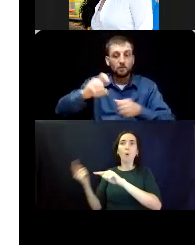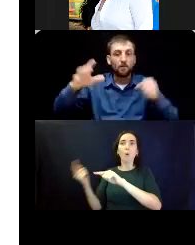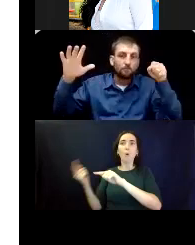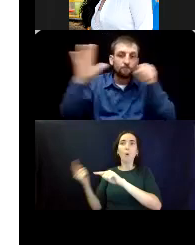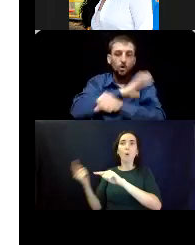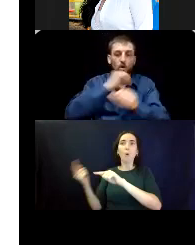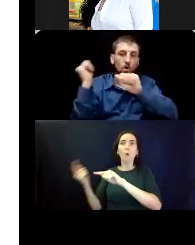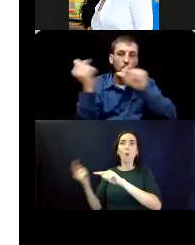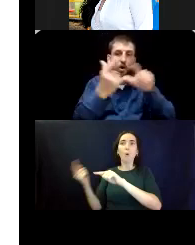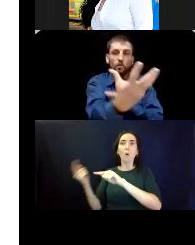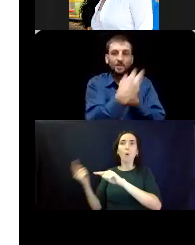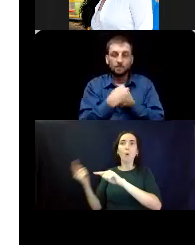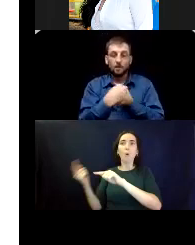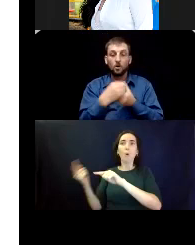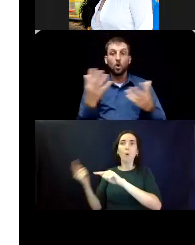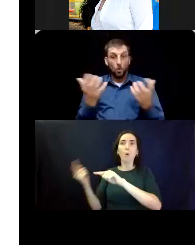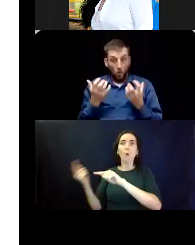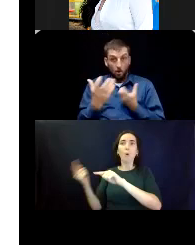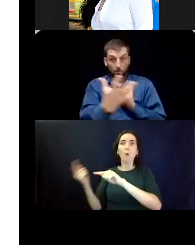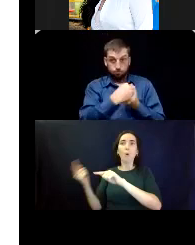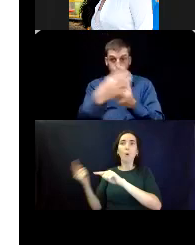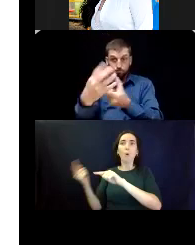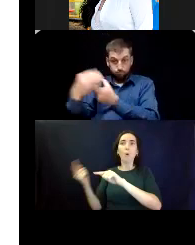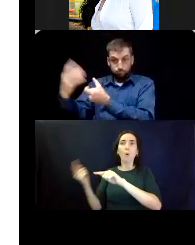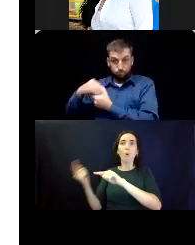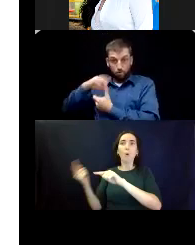full participation, we need more self-advocates at the table.